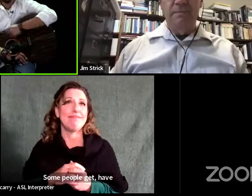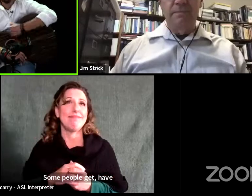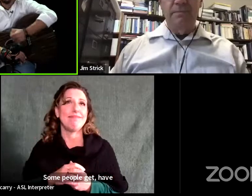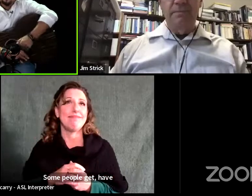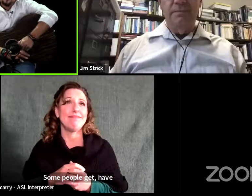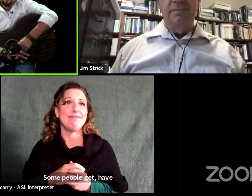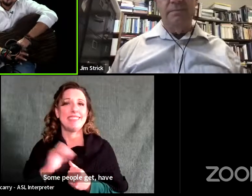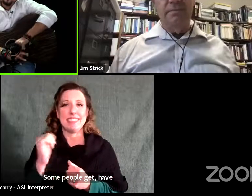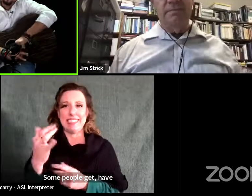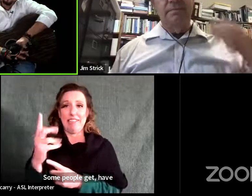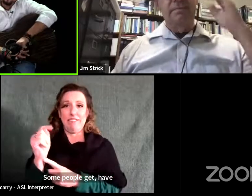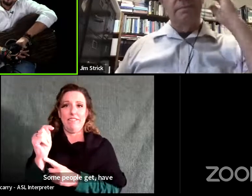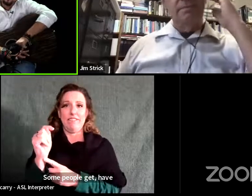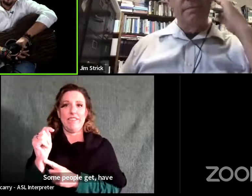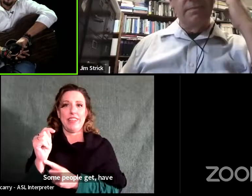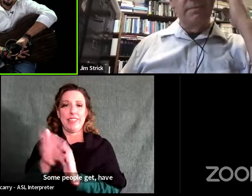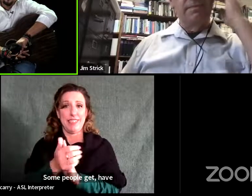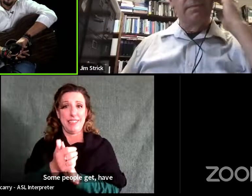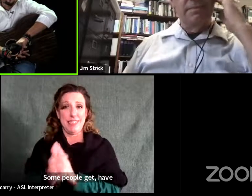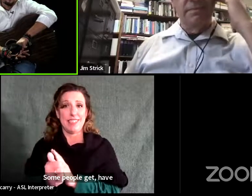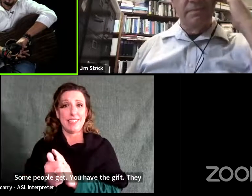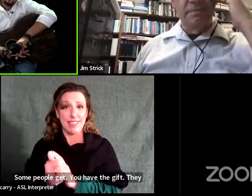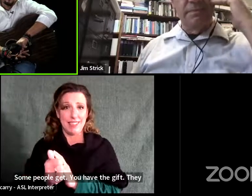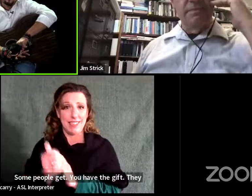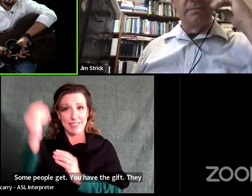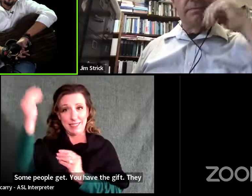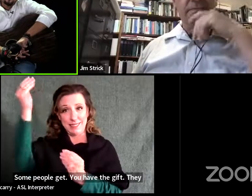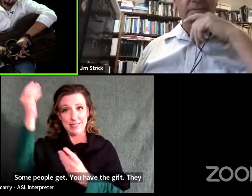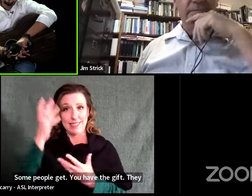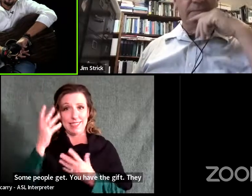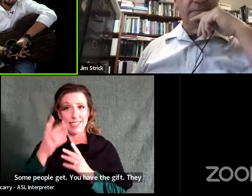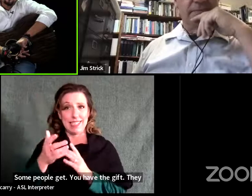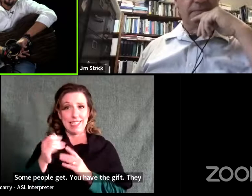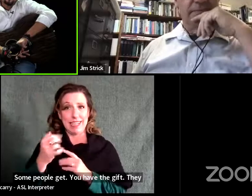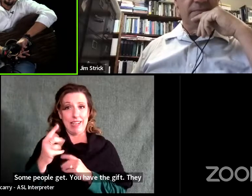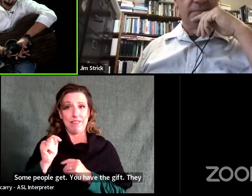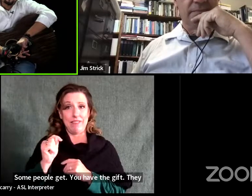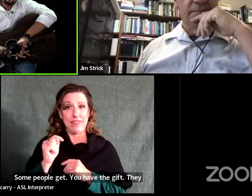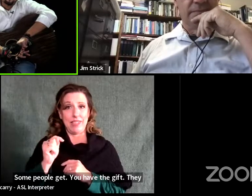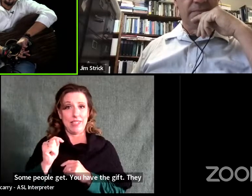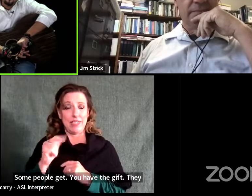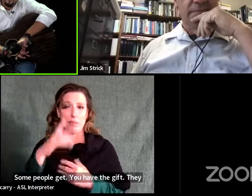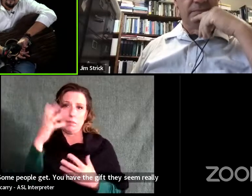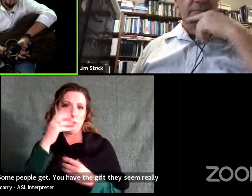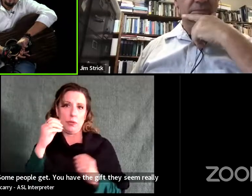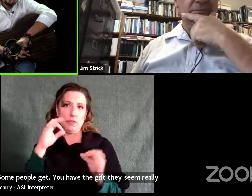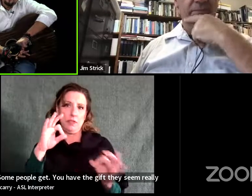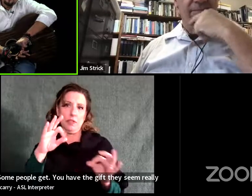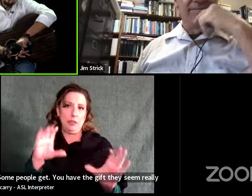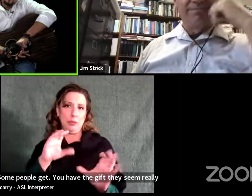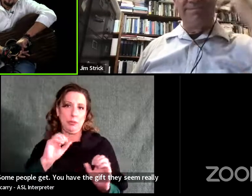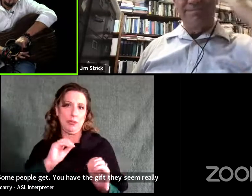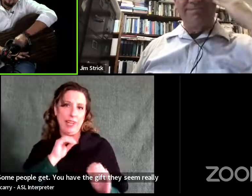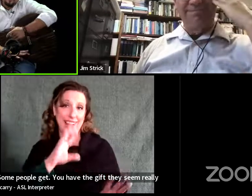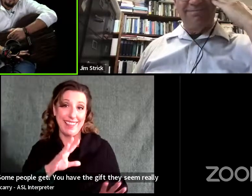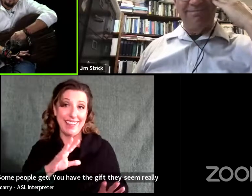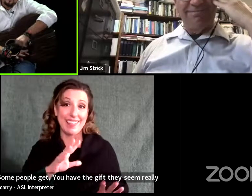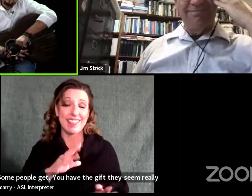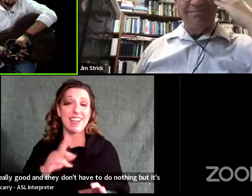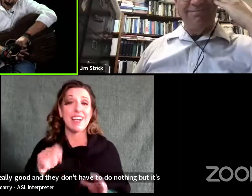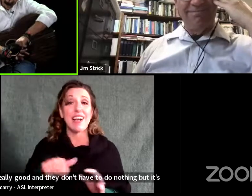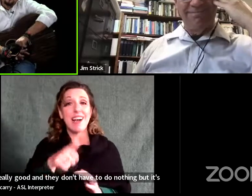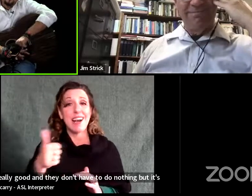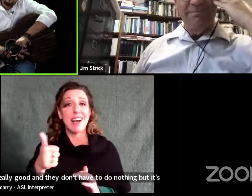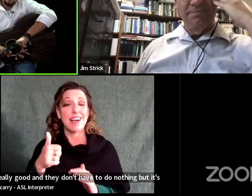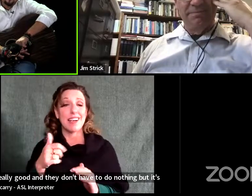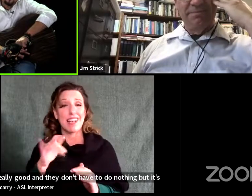have the gift that they sing really, really good, and they don't have to do nothing, but it's a